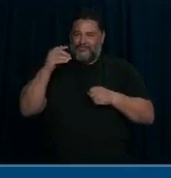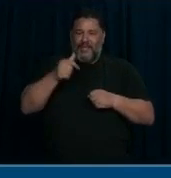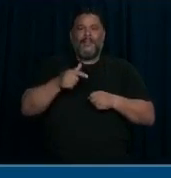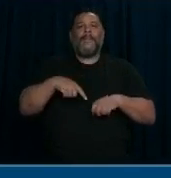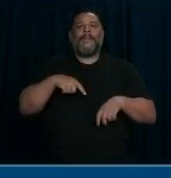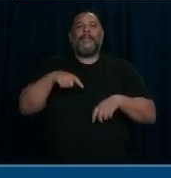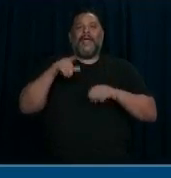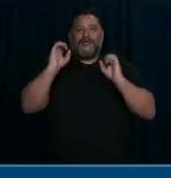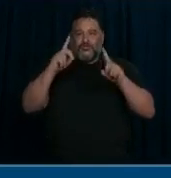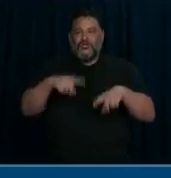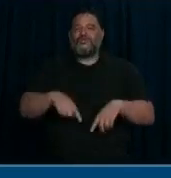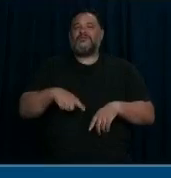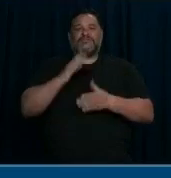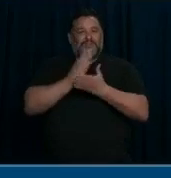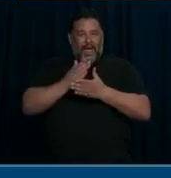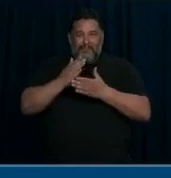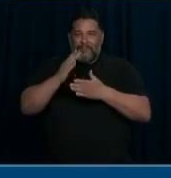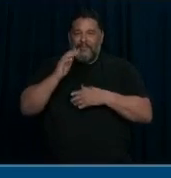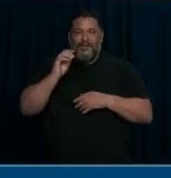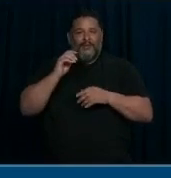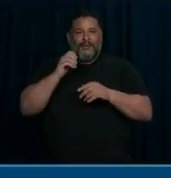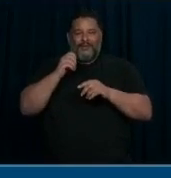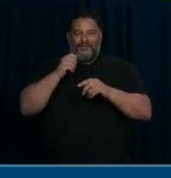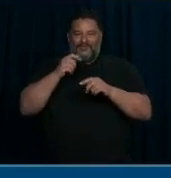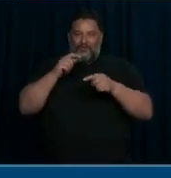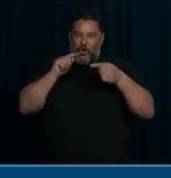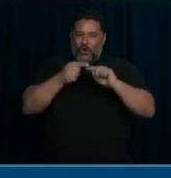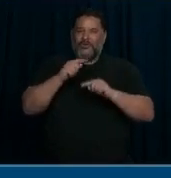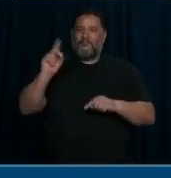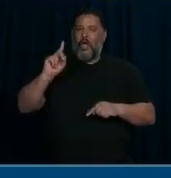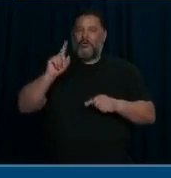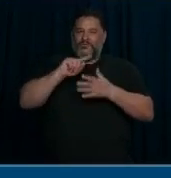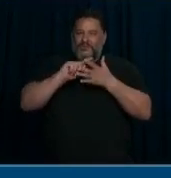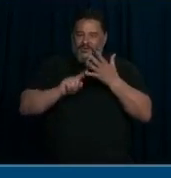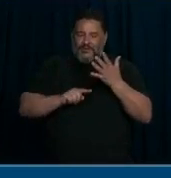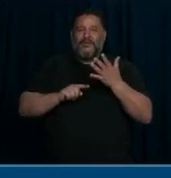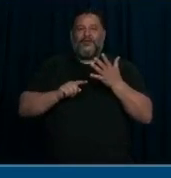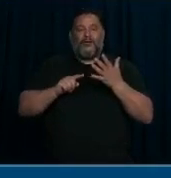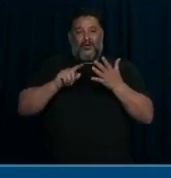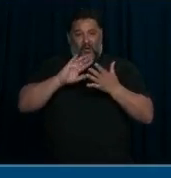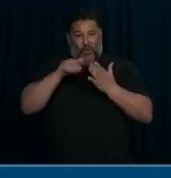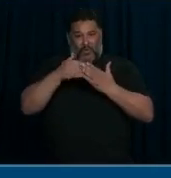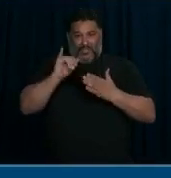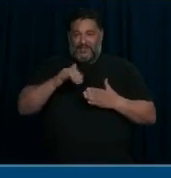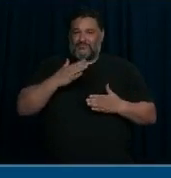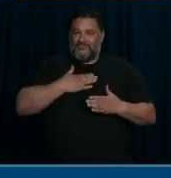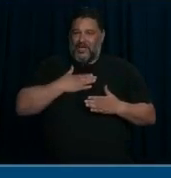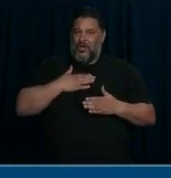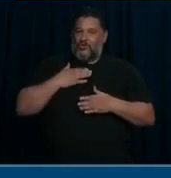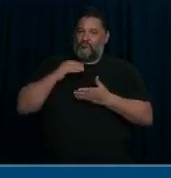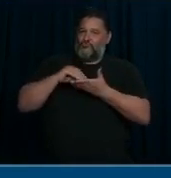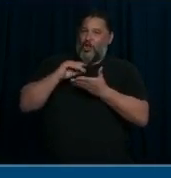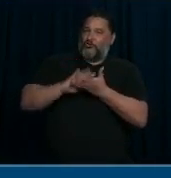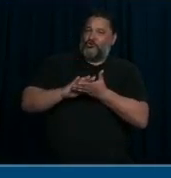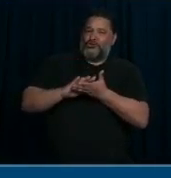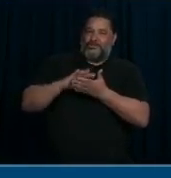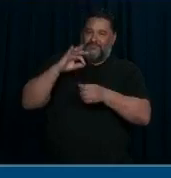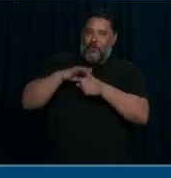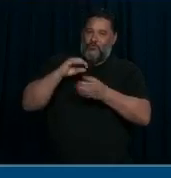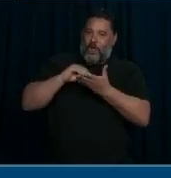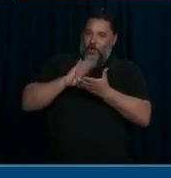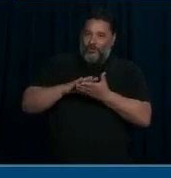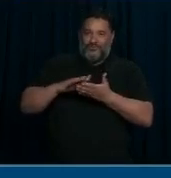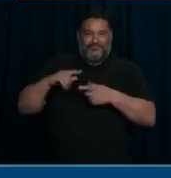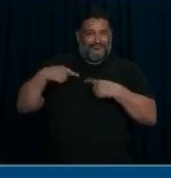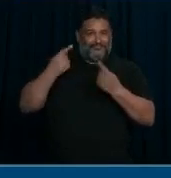all these attacks on our democracy, fight climate change. All of these are my voting record over the last 5 years, actually doing the